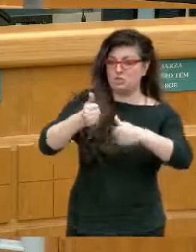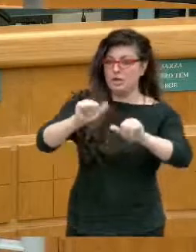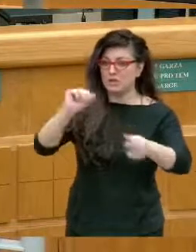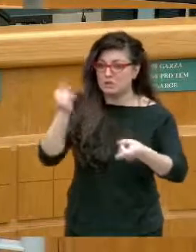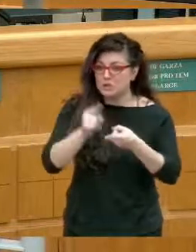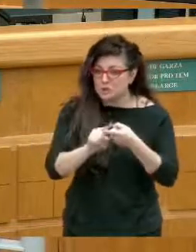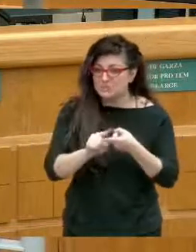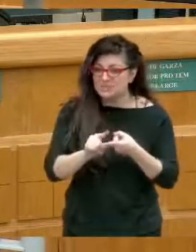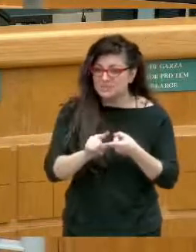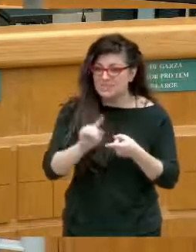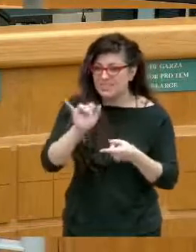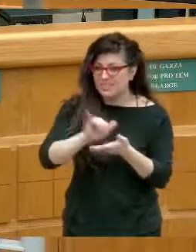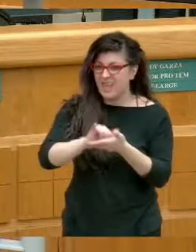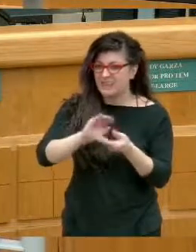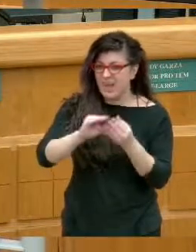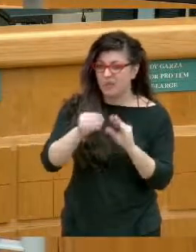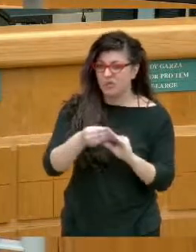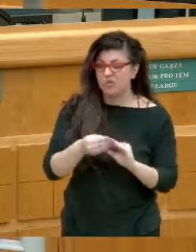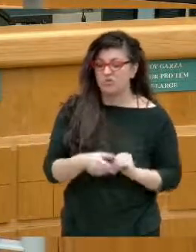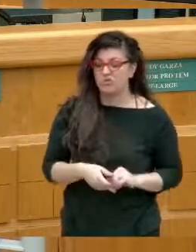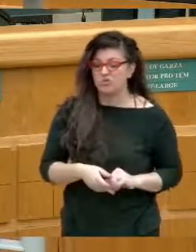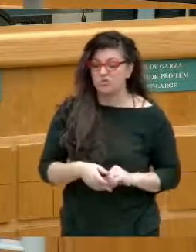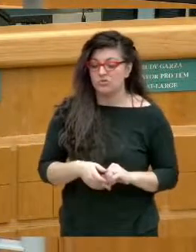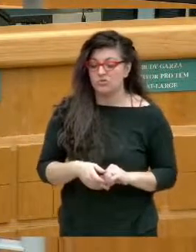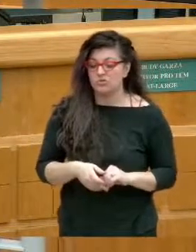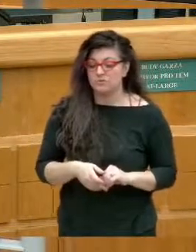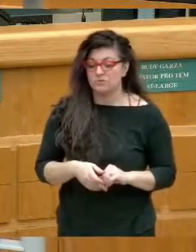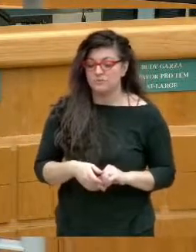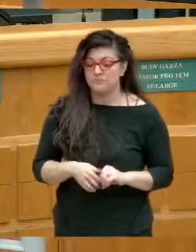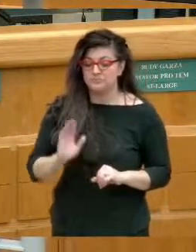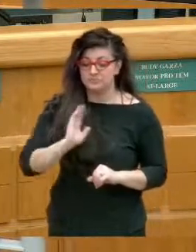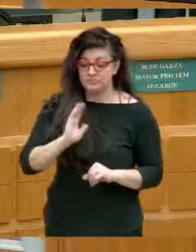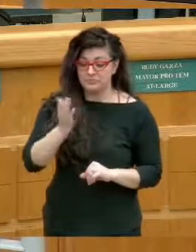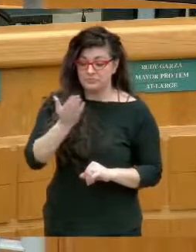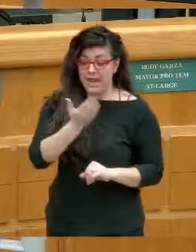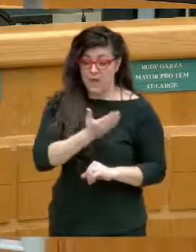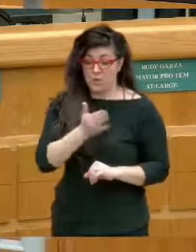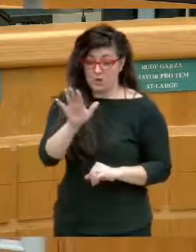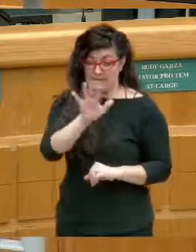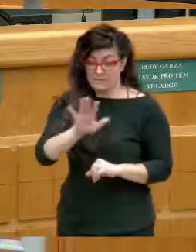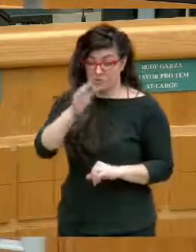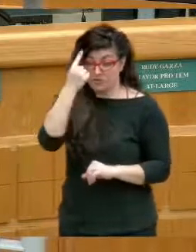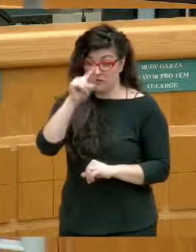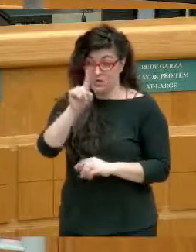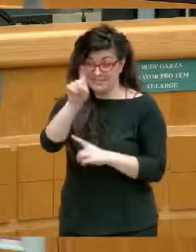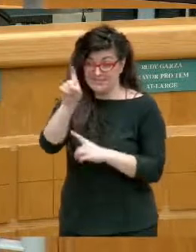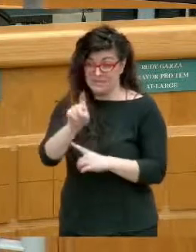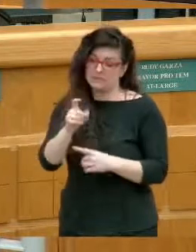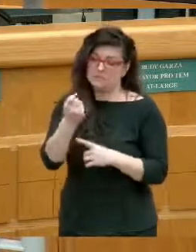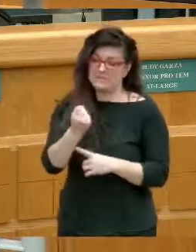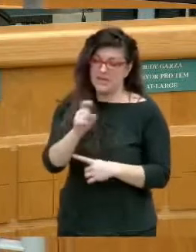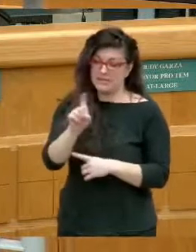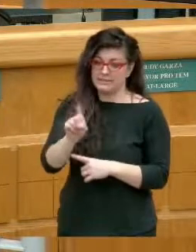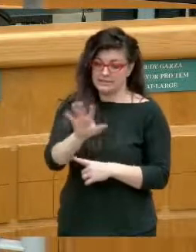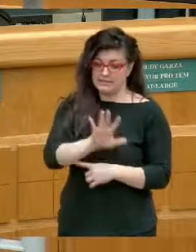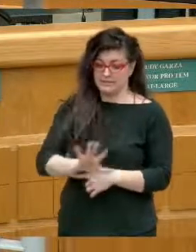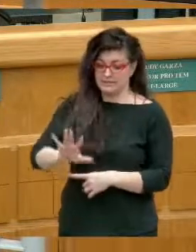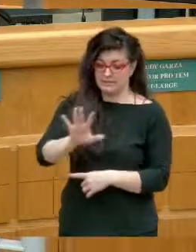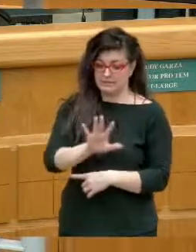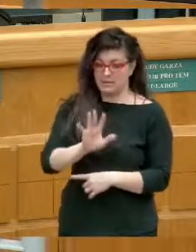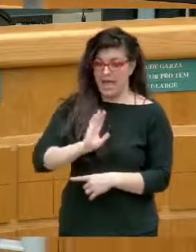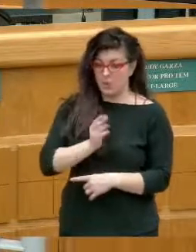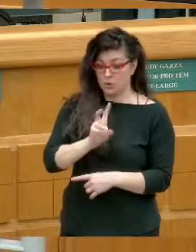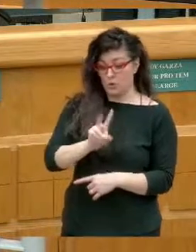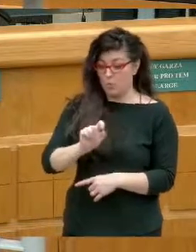right now of the background transmission rate in Texas, so in South Texas, so this is the transmission